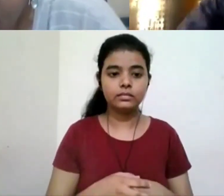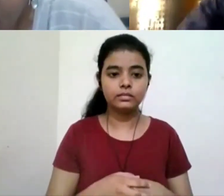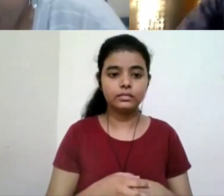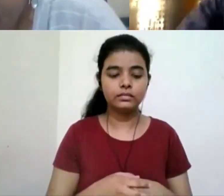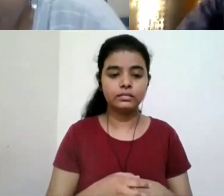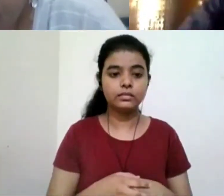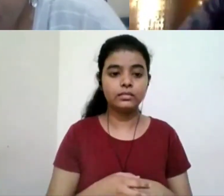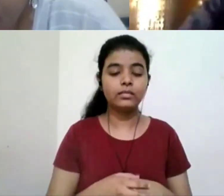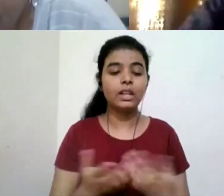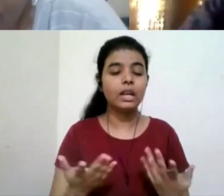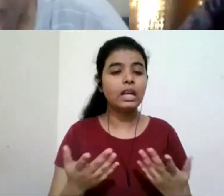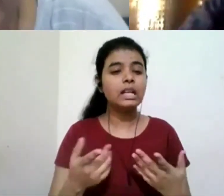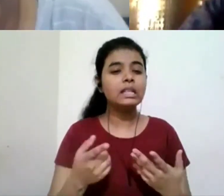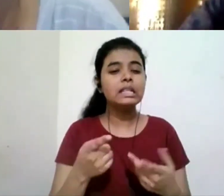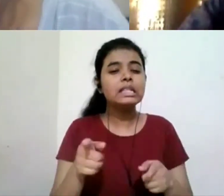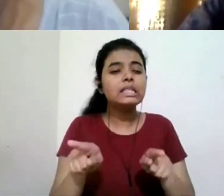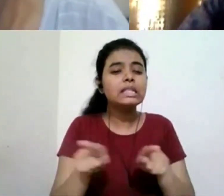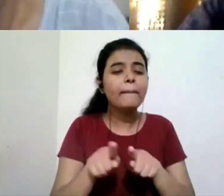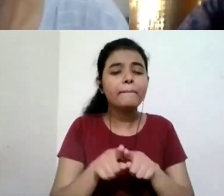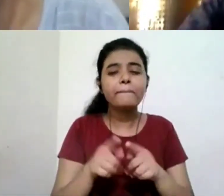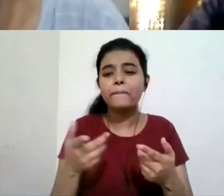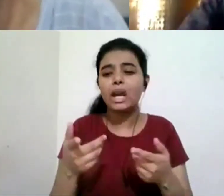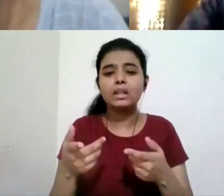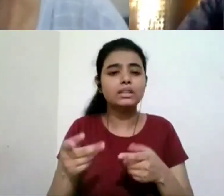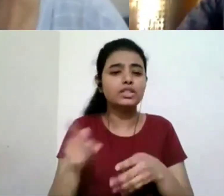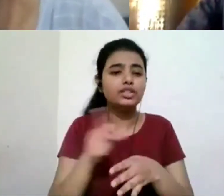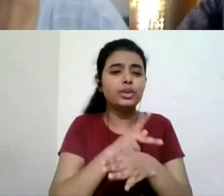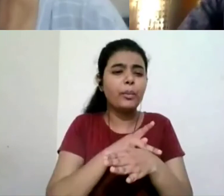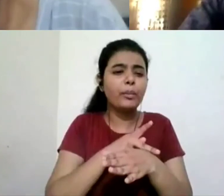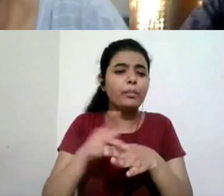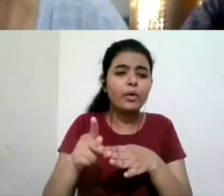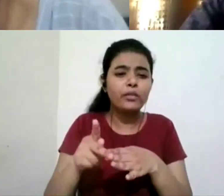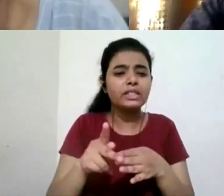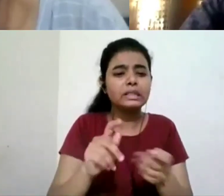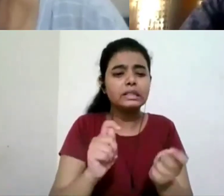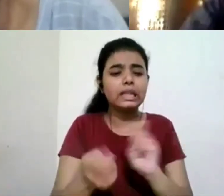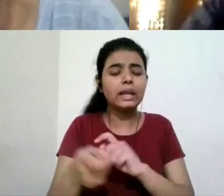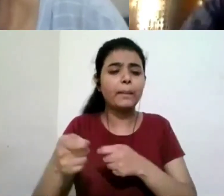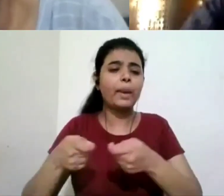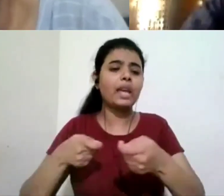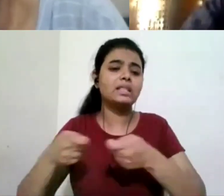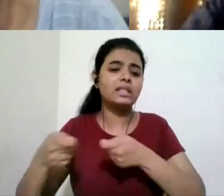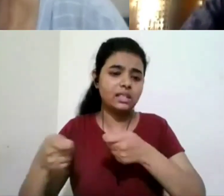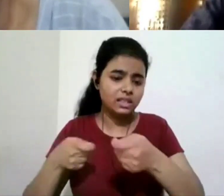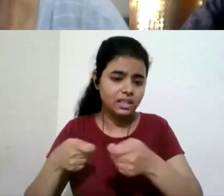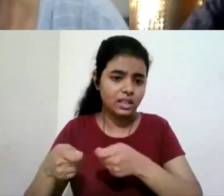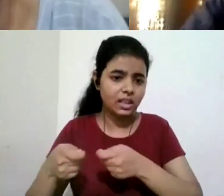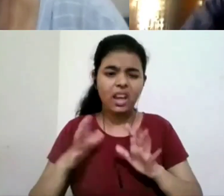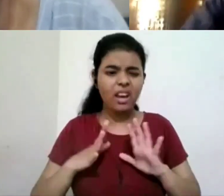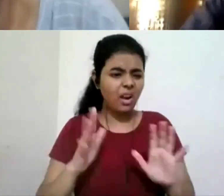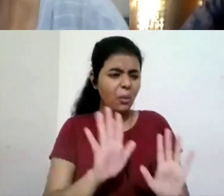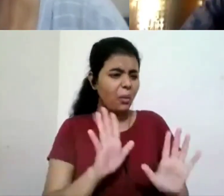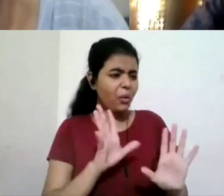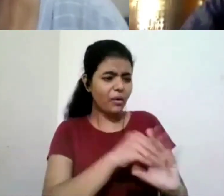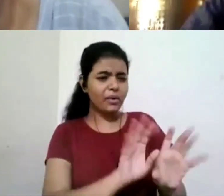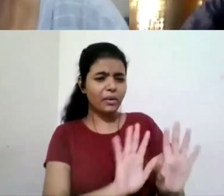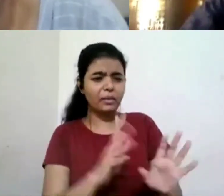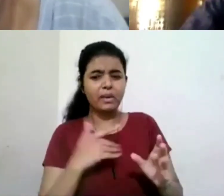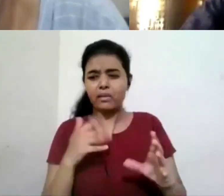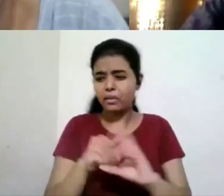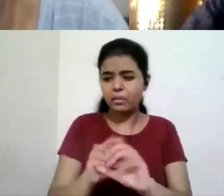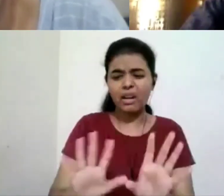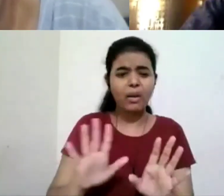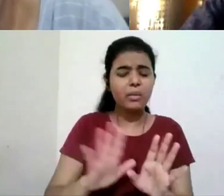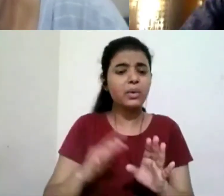also making it a business, a professionalization law. Like, it is not my area, it is my area, it is out of